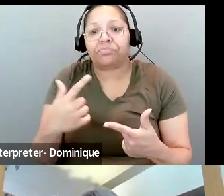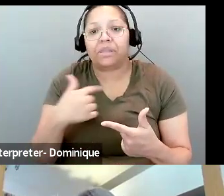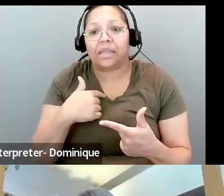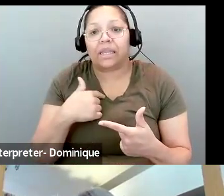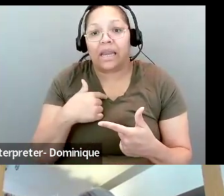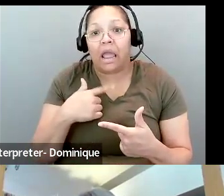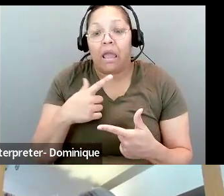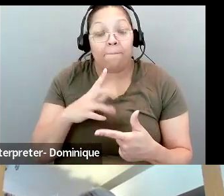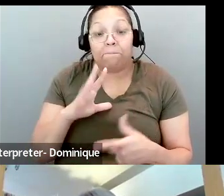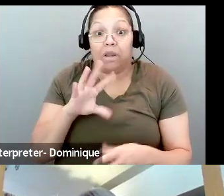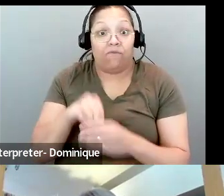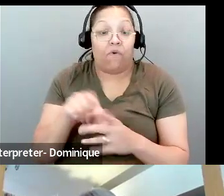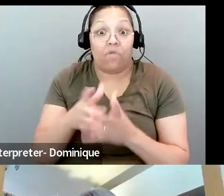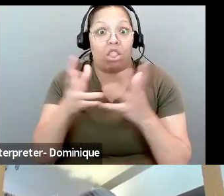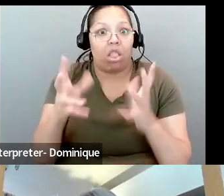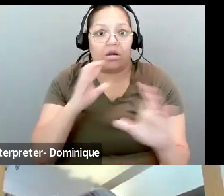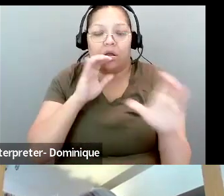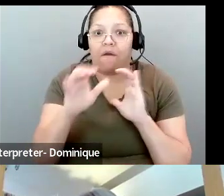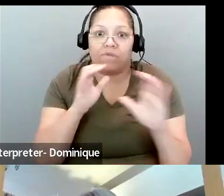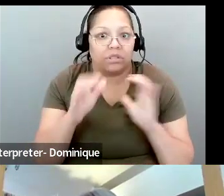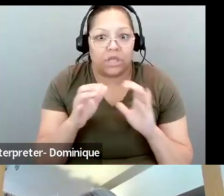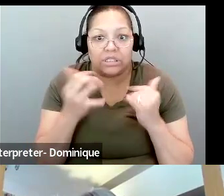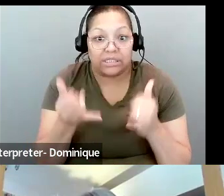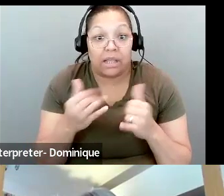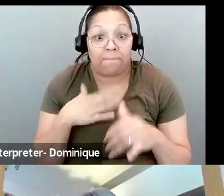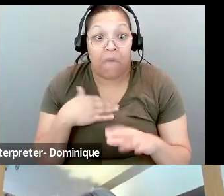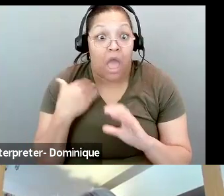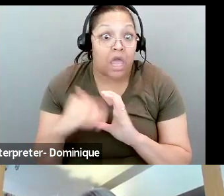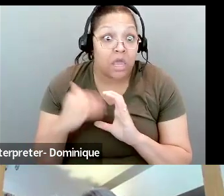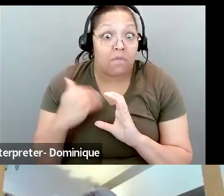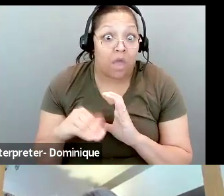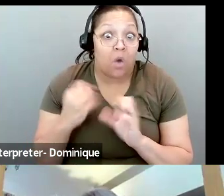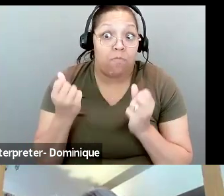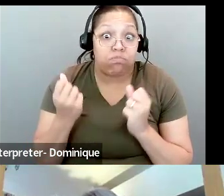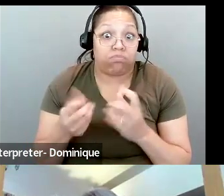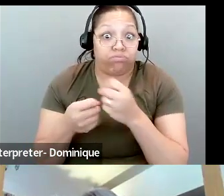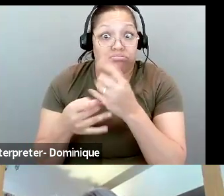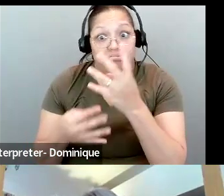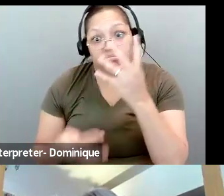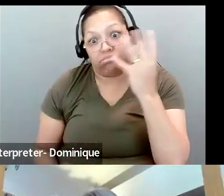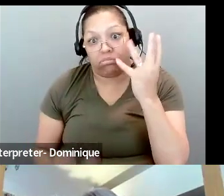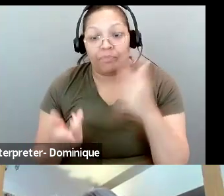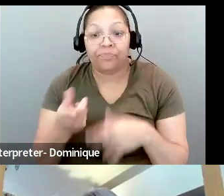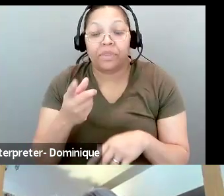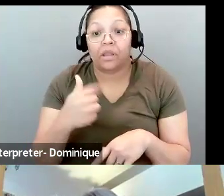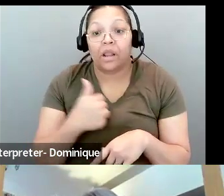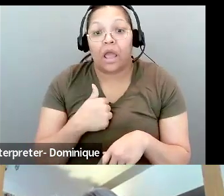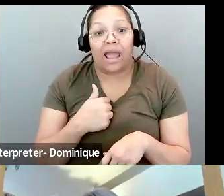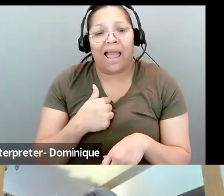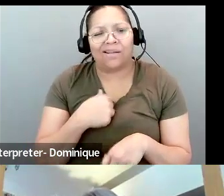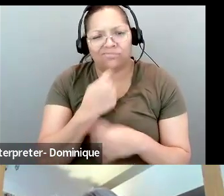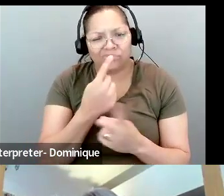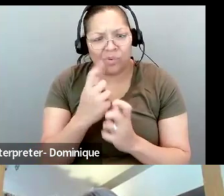lot of conversations about this today. My email has been blowing up. And one of the things that I kind of said to everyone